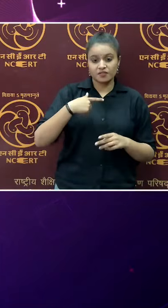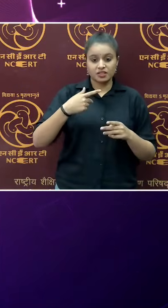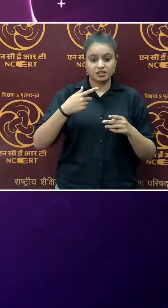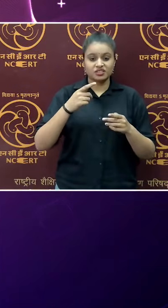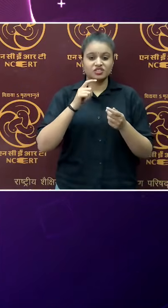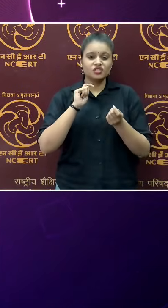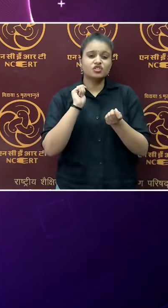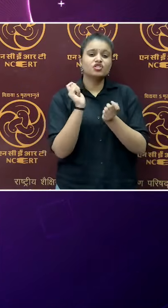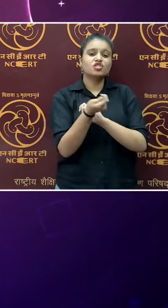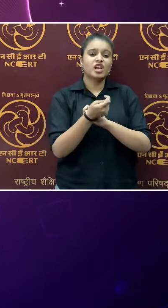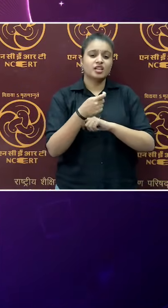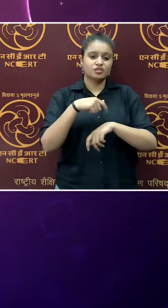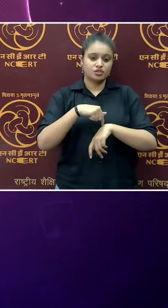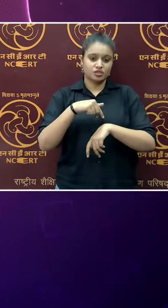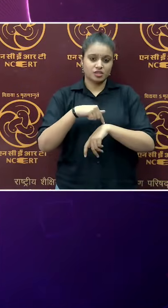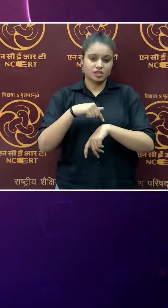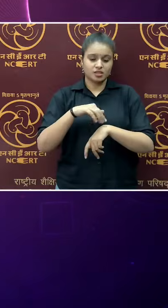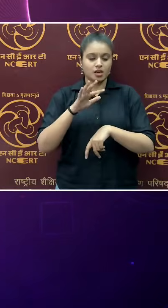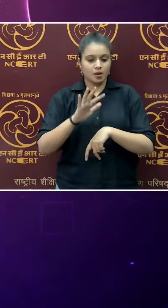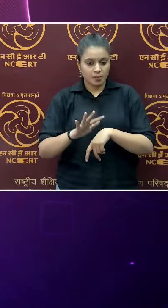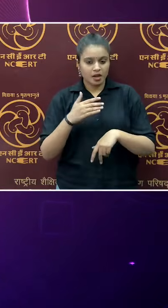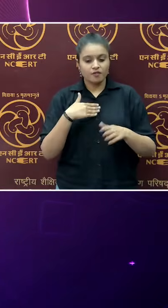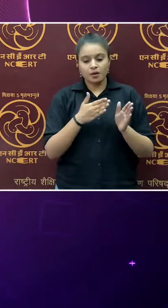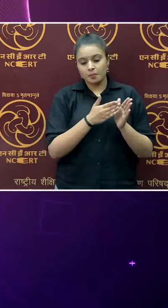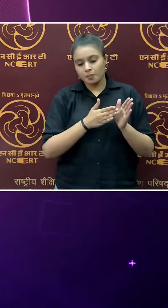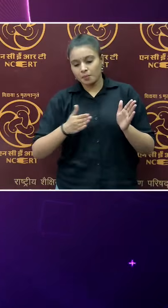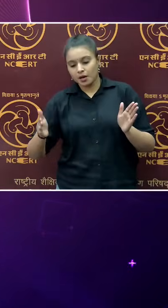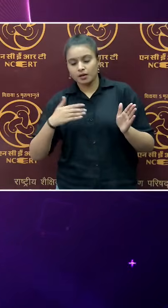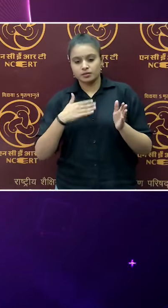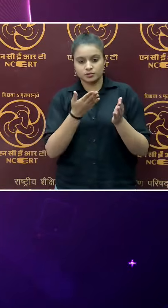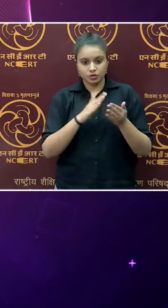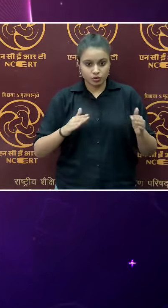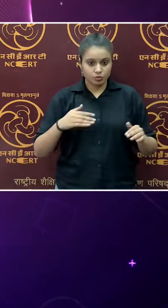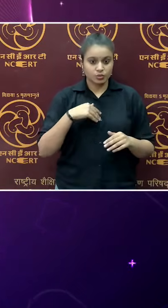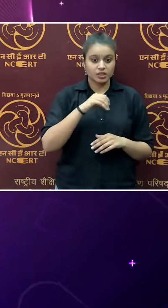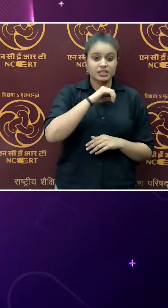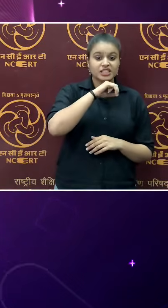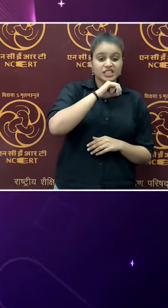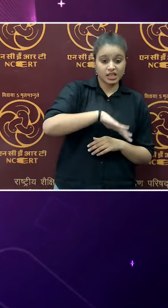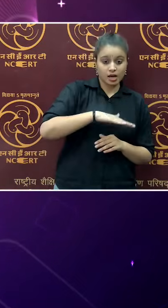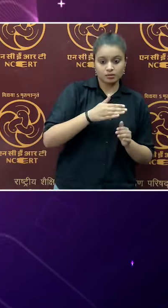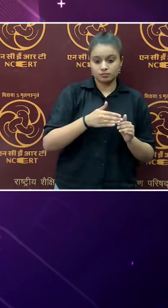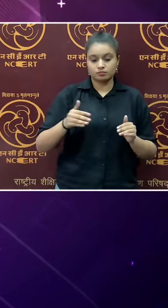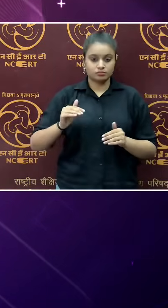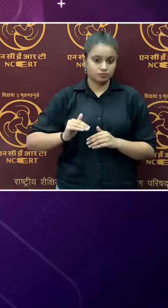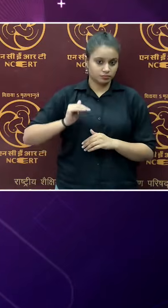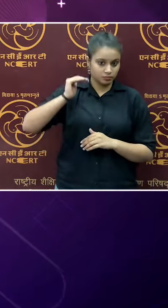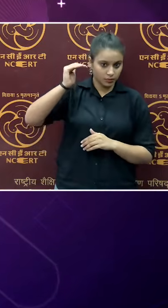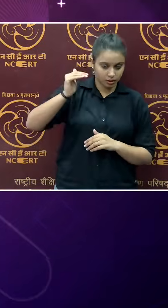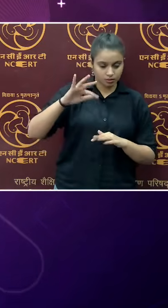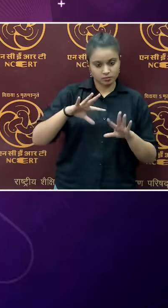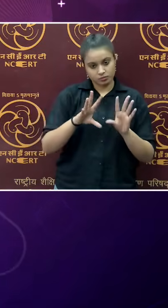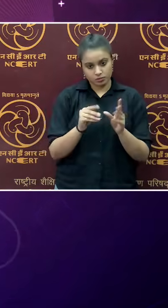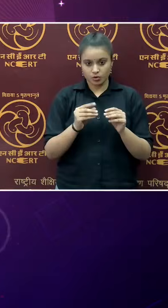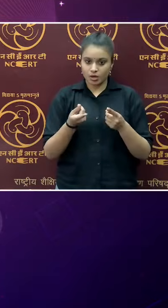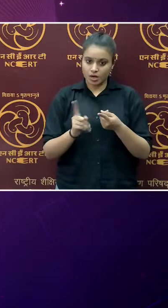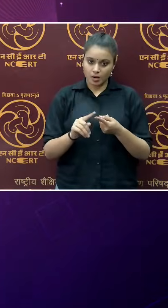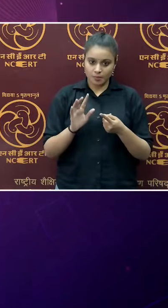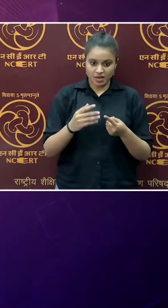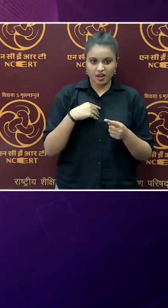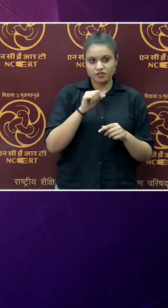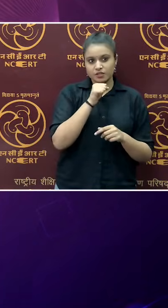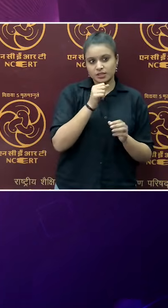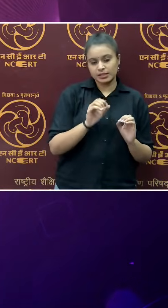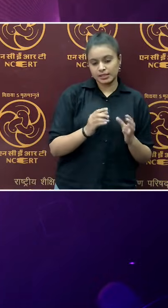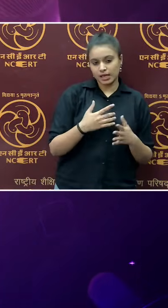period which passes through childhood to adulthood period, and we know that it starts from